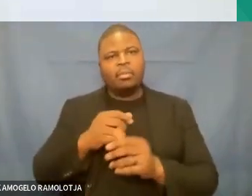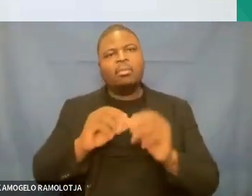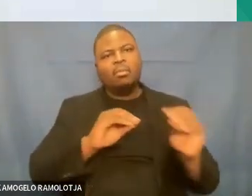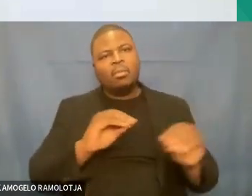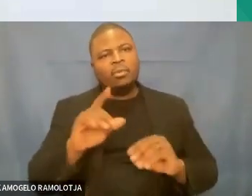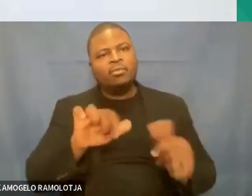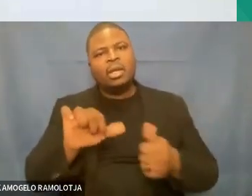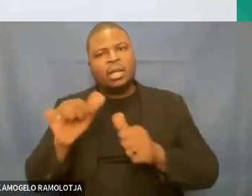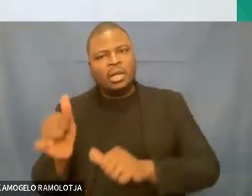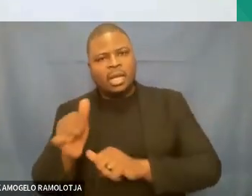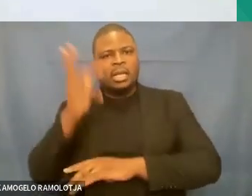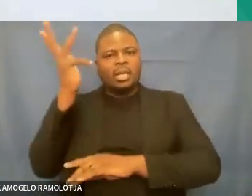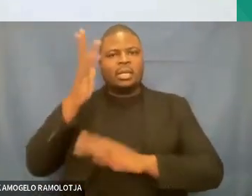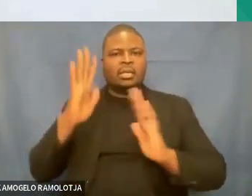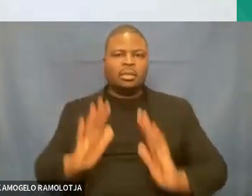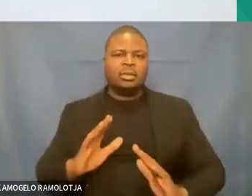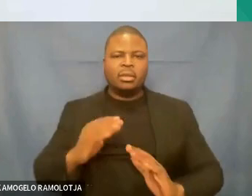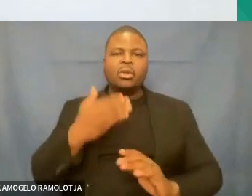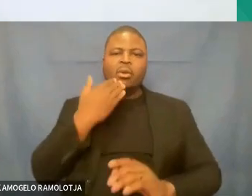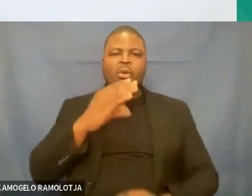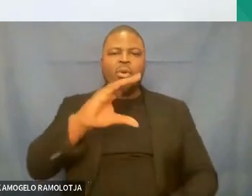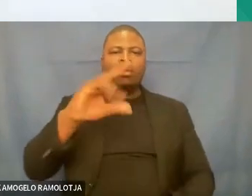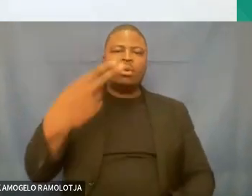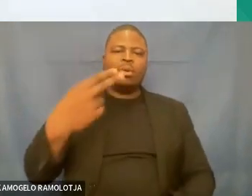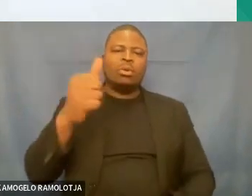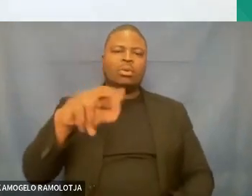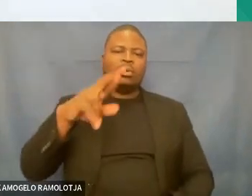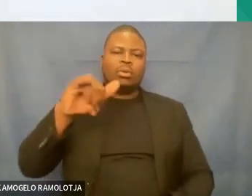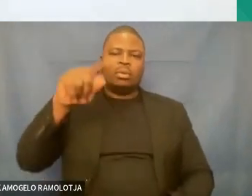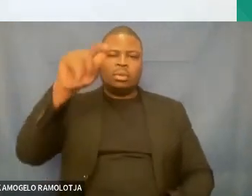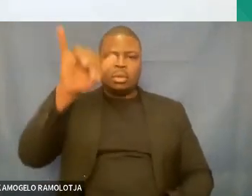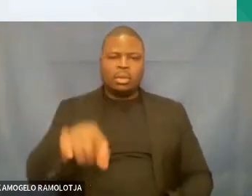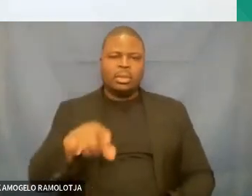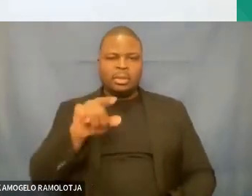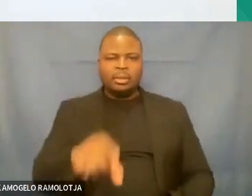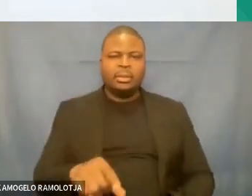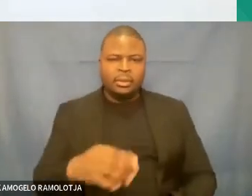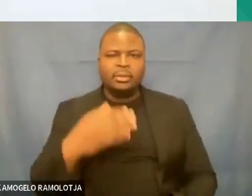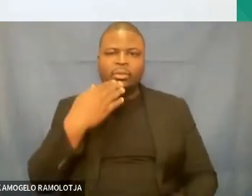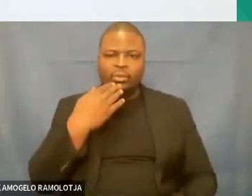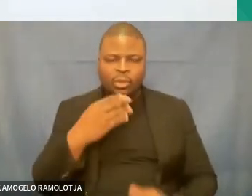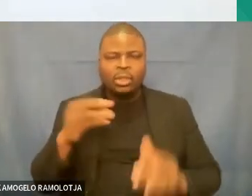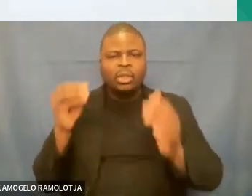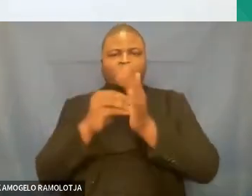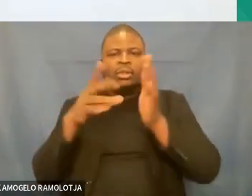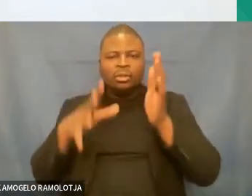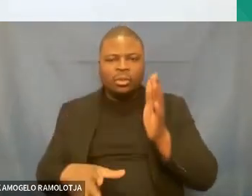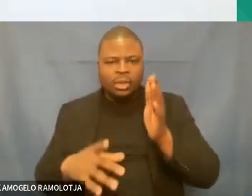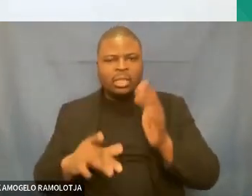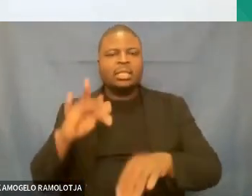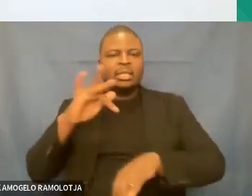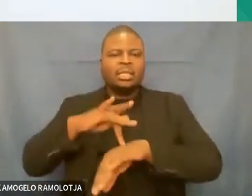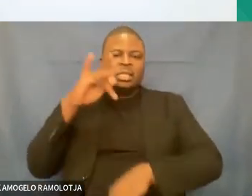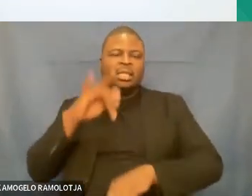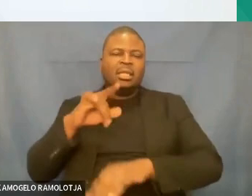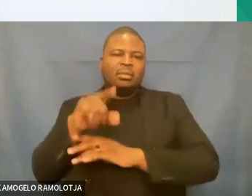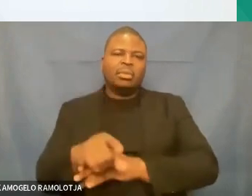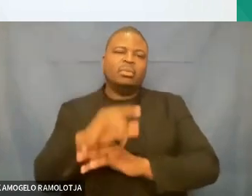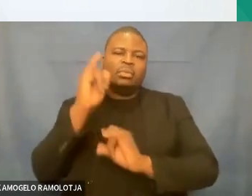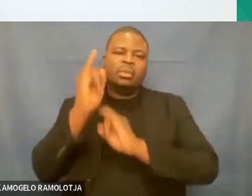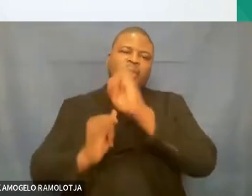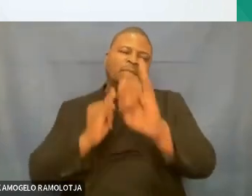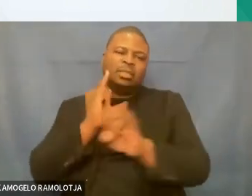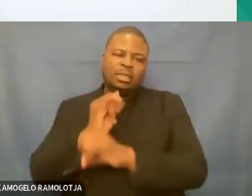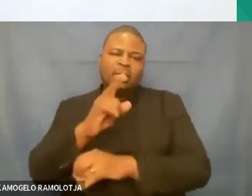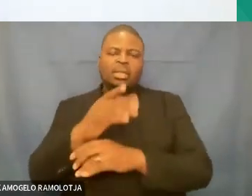speaker. Charity Monareng is from the Students for Sensible Drug Policy International. She serves as the